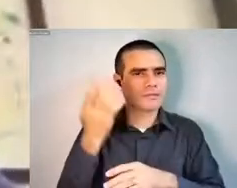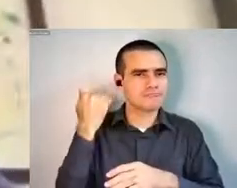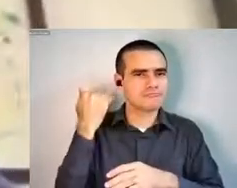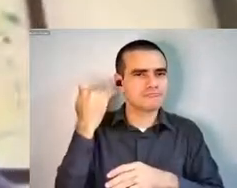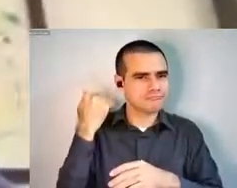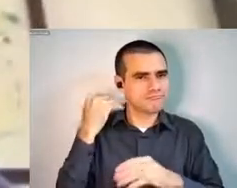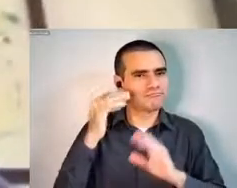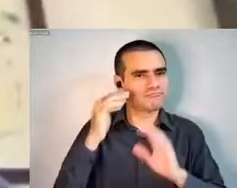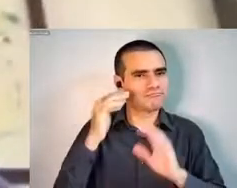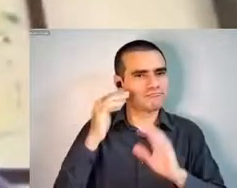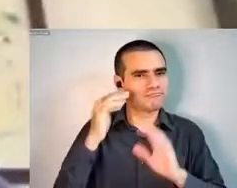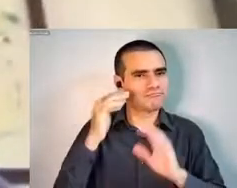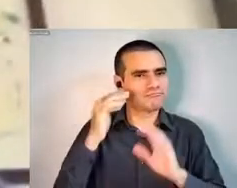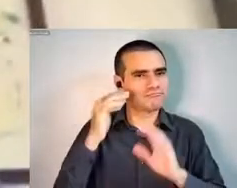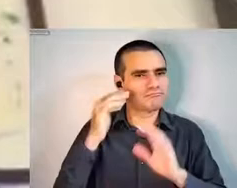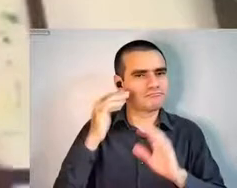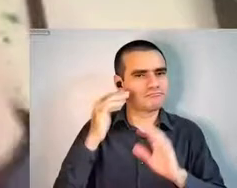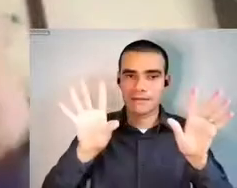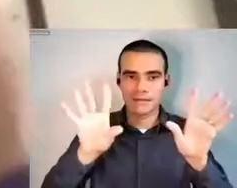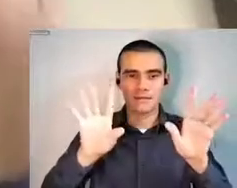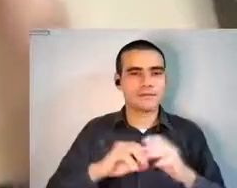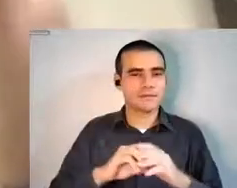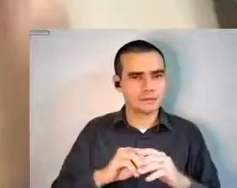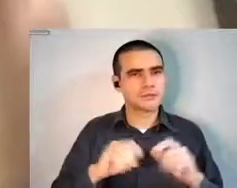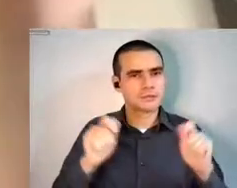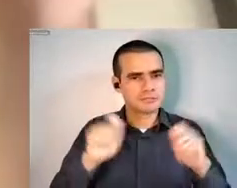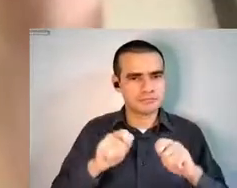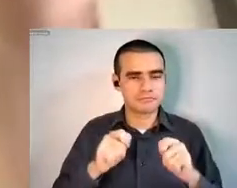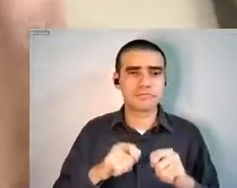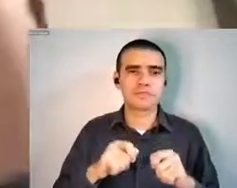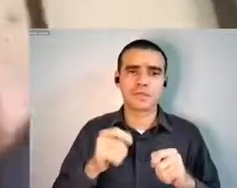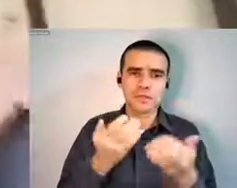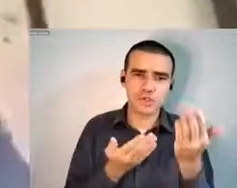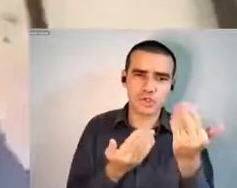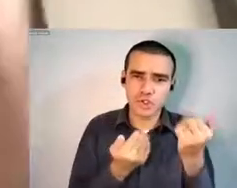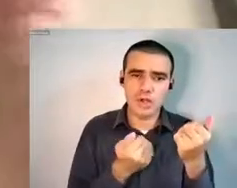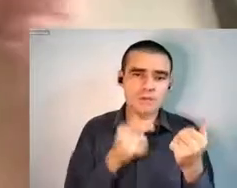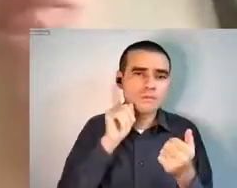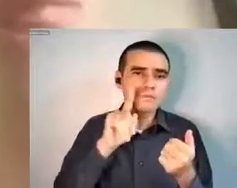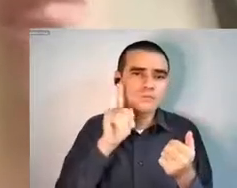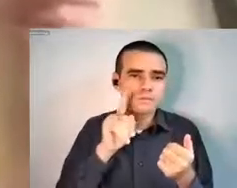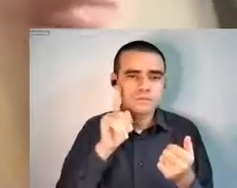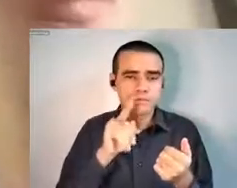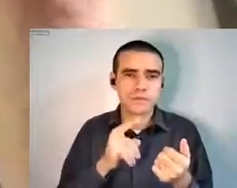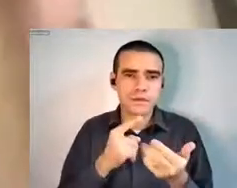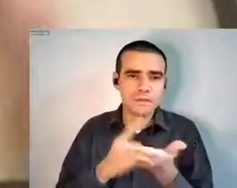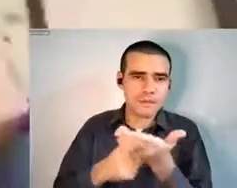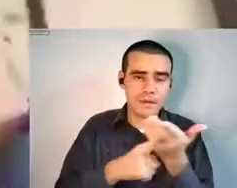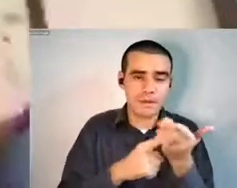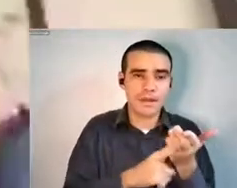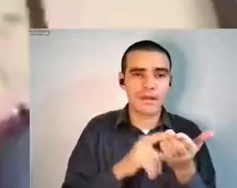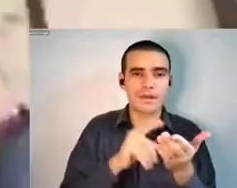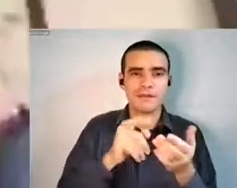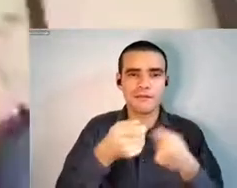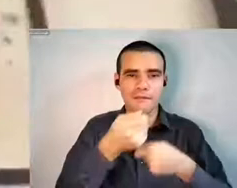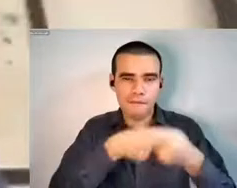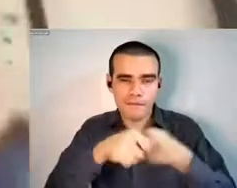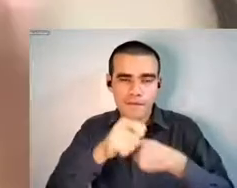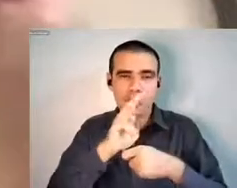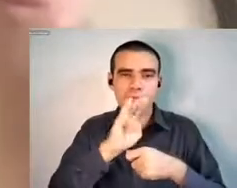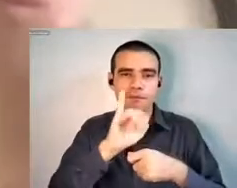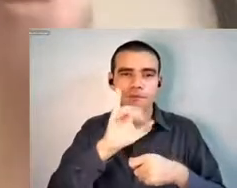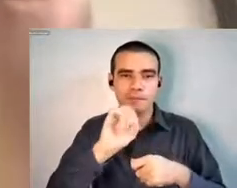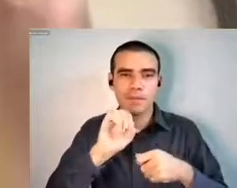recently, and that was shown very clearly that the young Americans are looking at